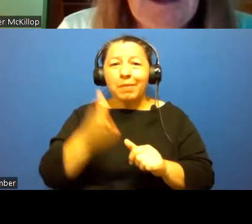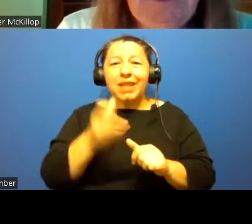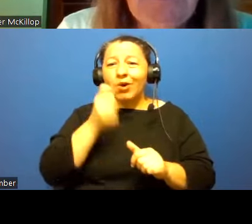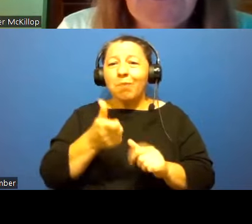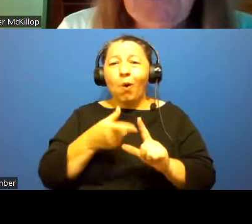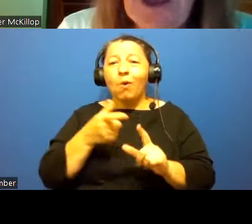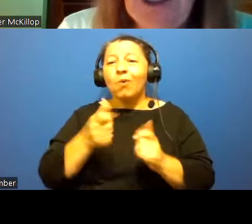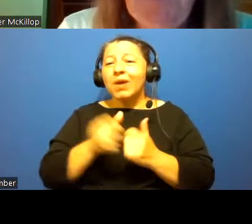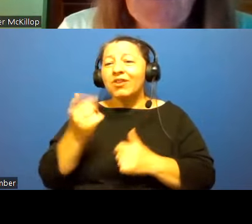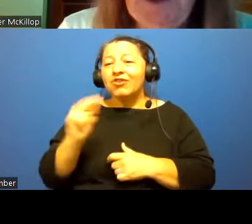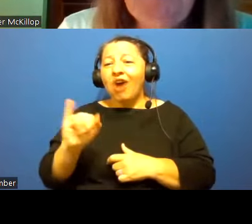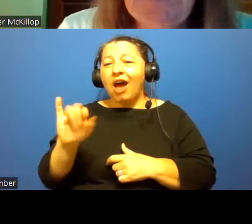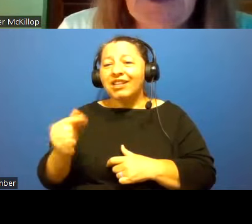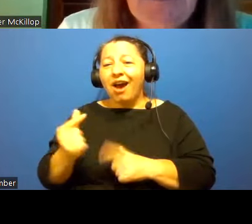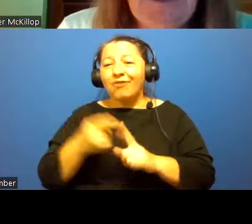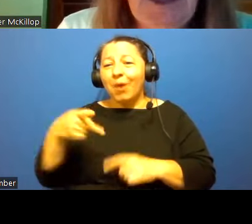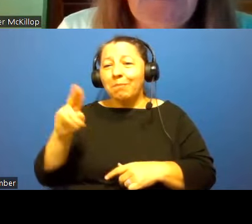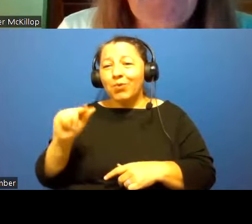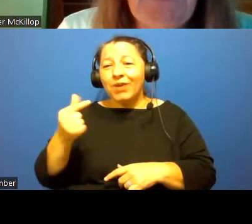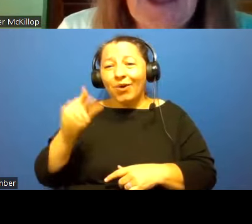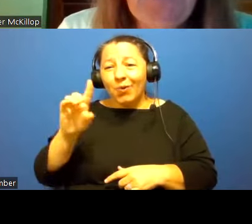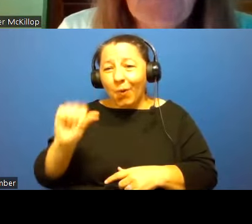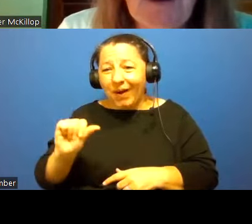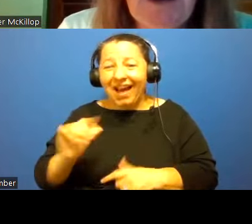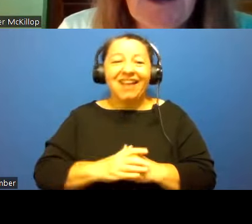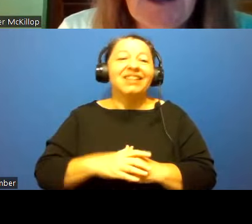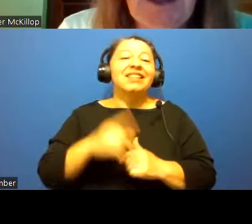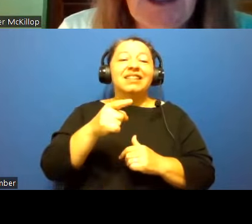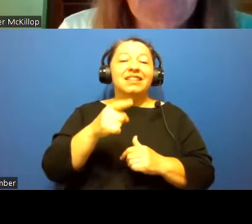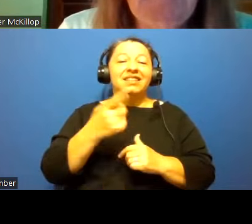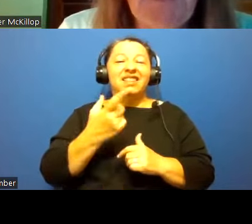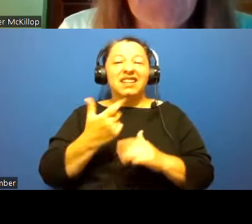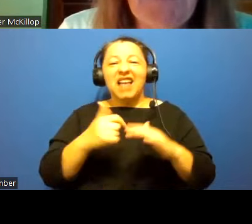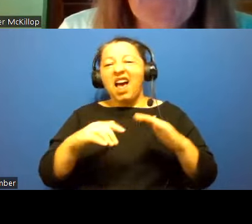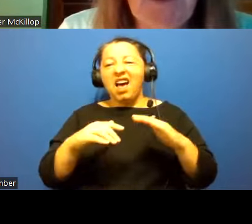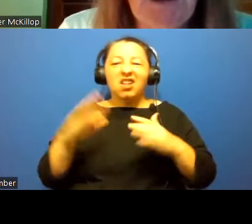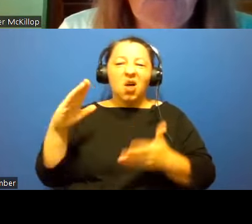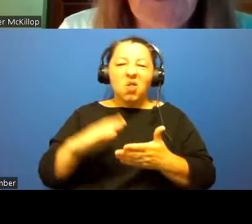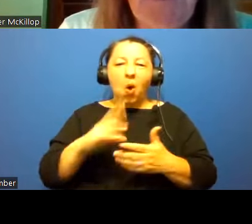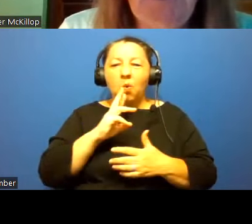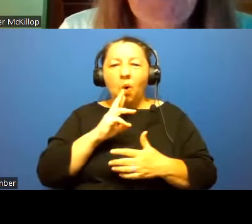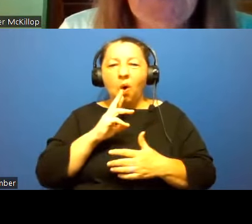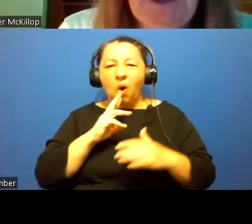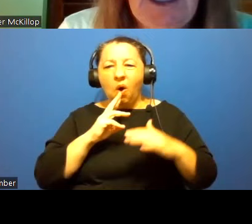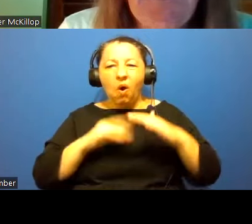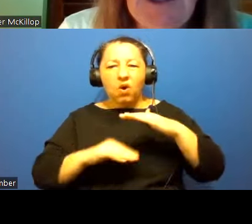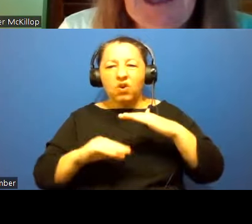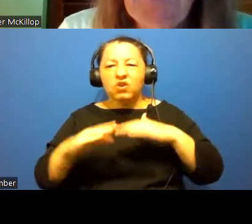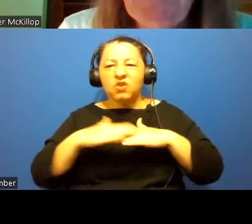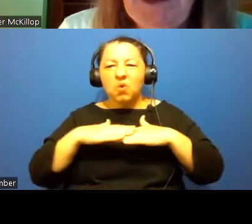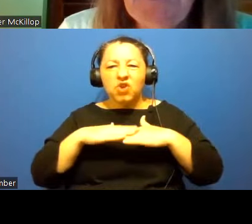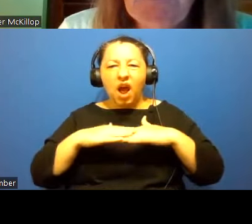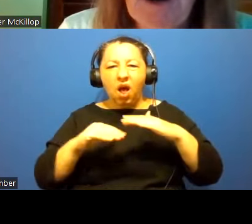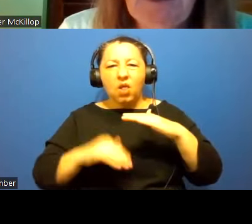Gorda. This is a shallow underwater site, and the flags mark, the red flags mark wooden posts, and the